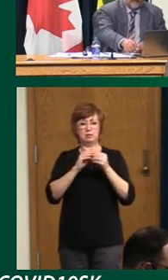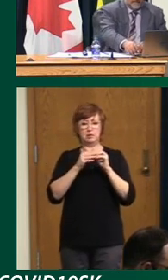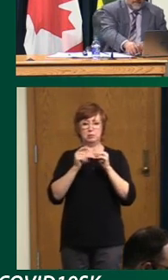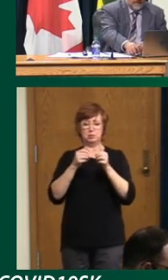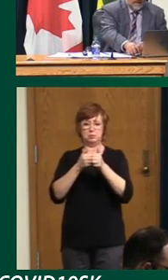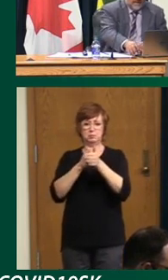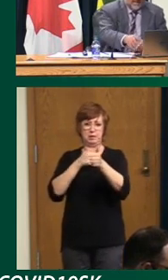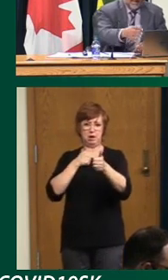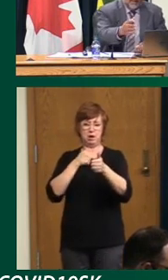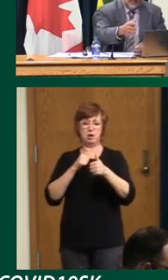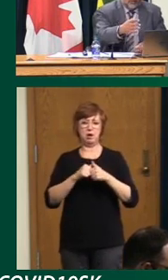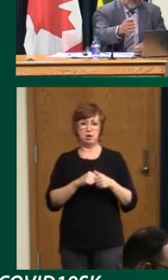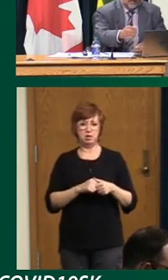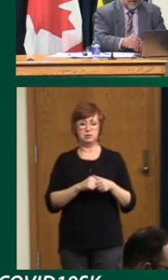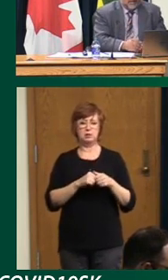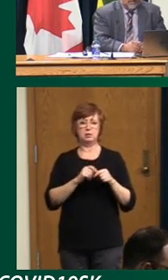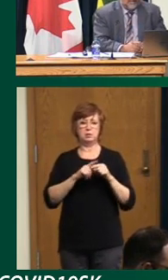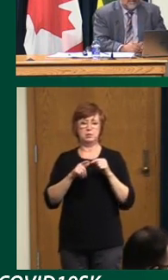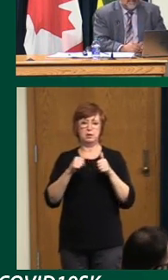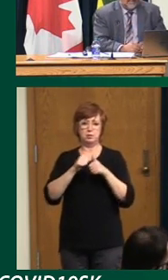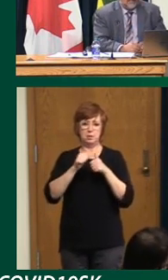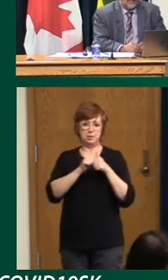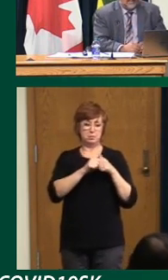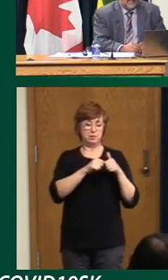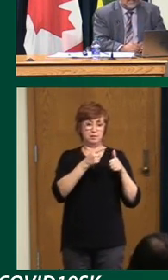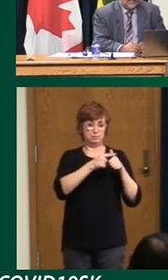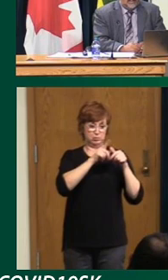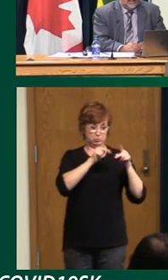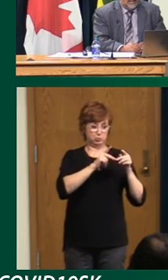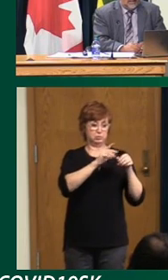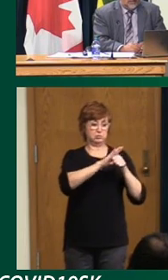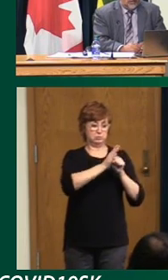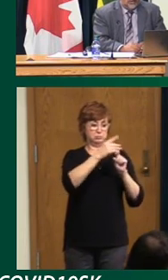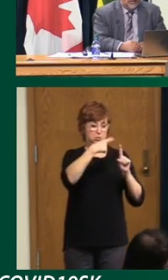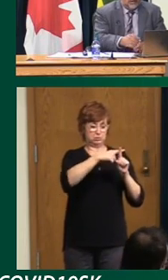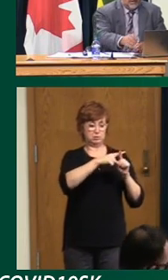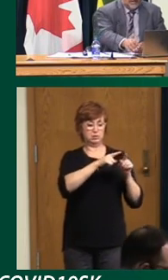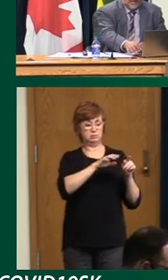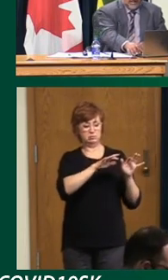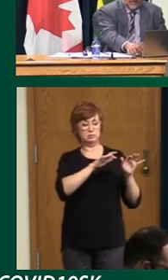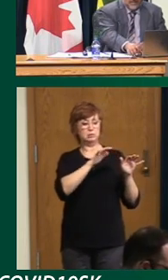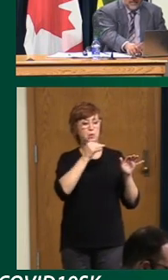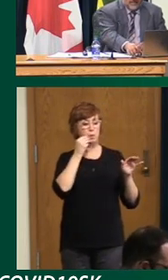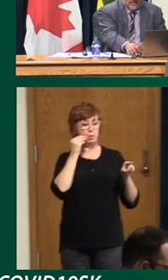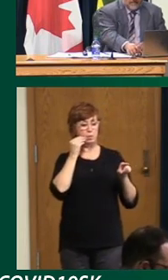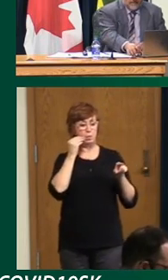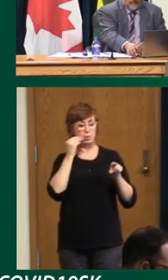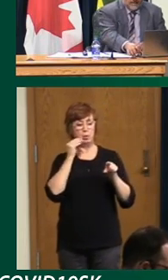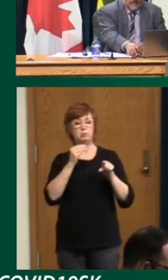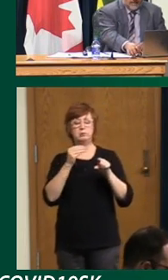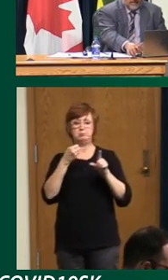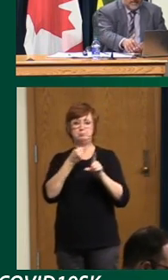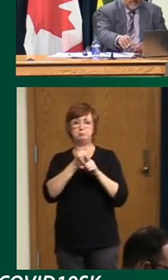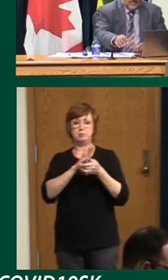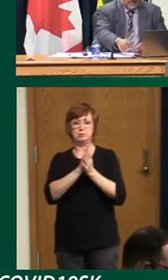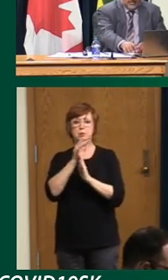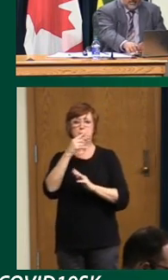hospitalization. And again, you can appreciate that this really is throughout Saskatchewan.